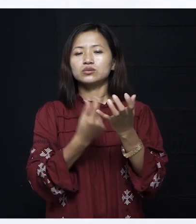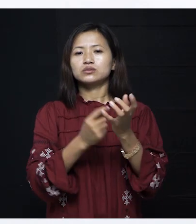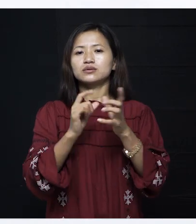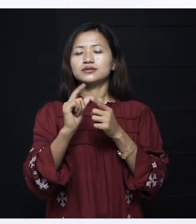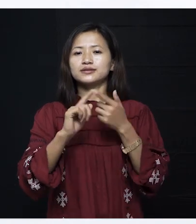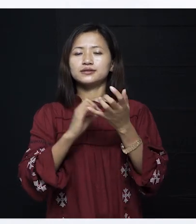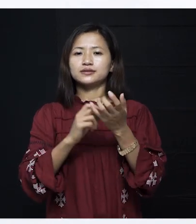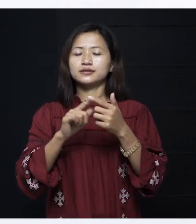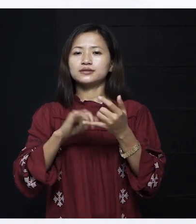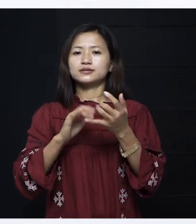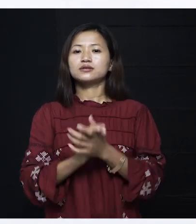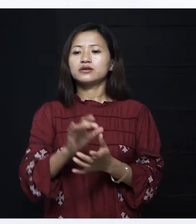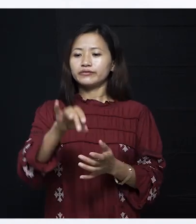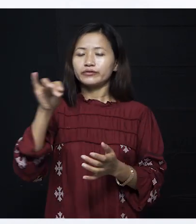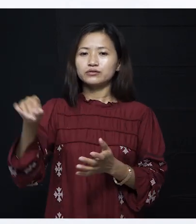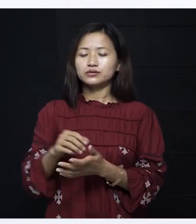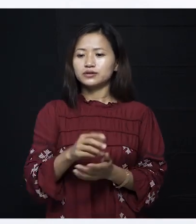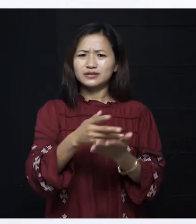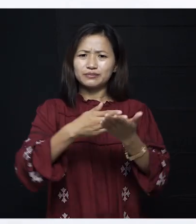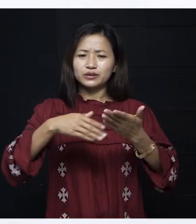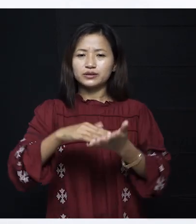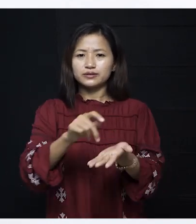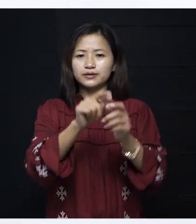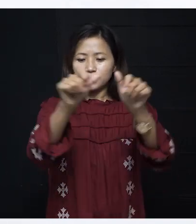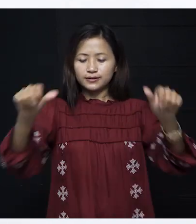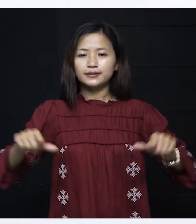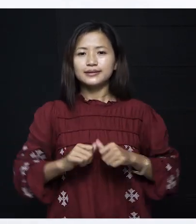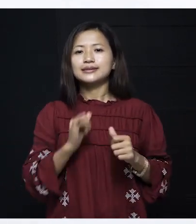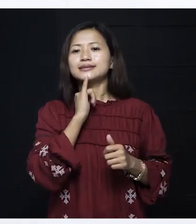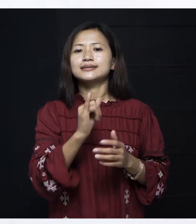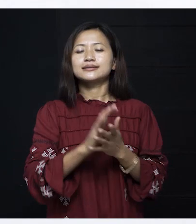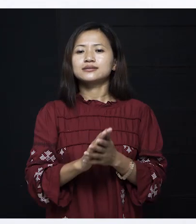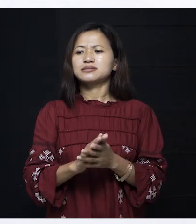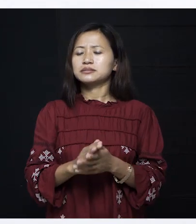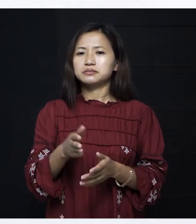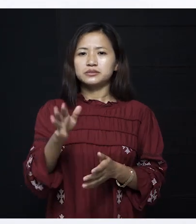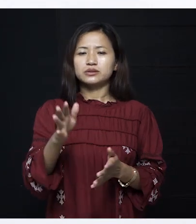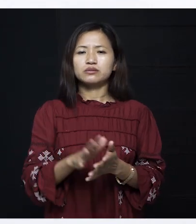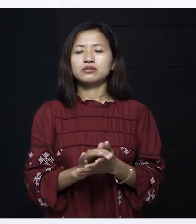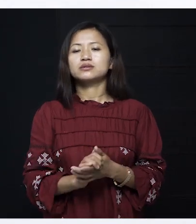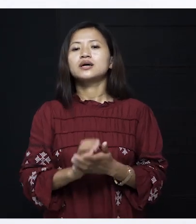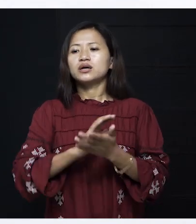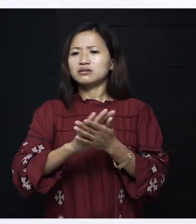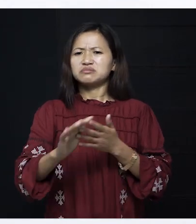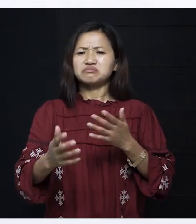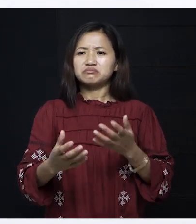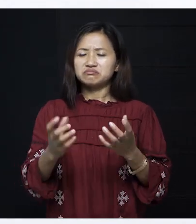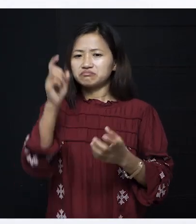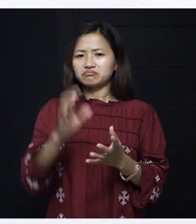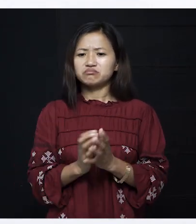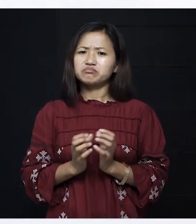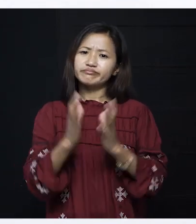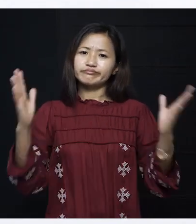the resources that is found there in that particular area is not sufficient for those people who are living